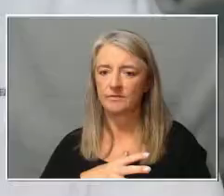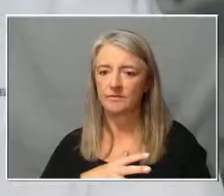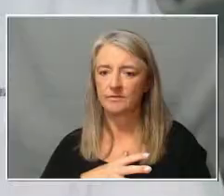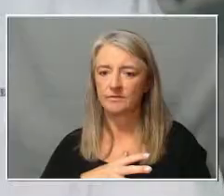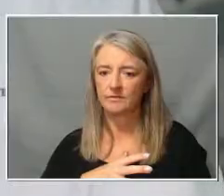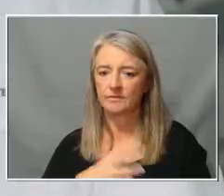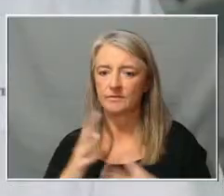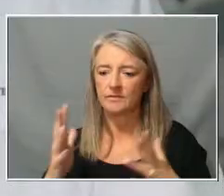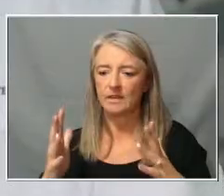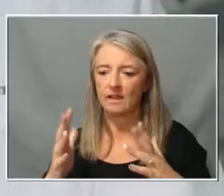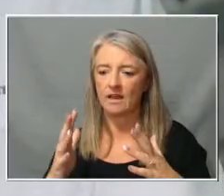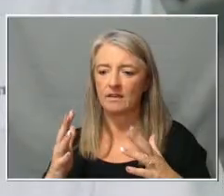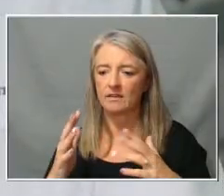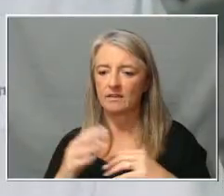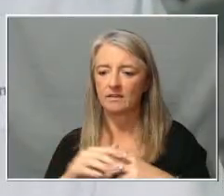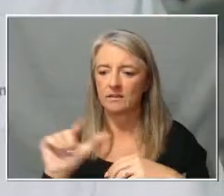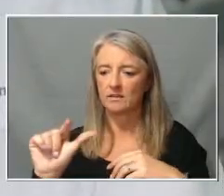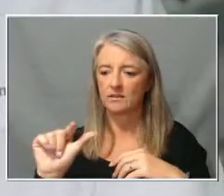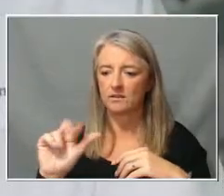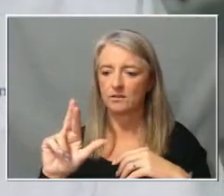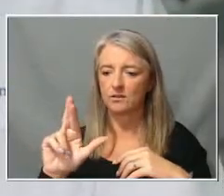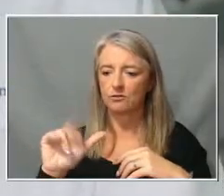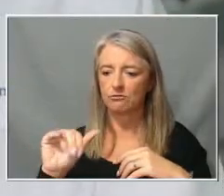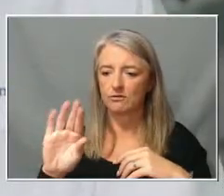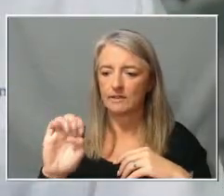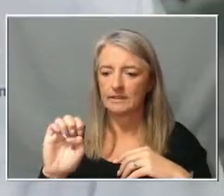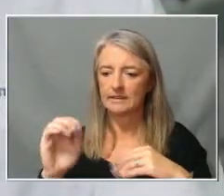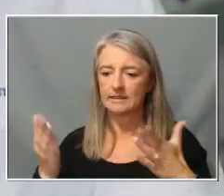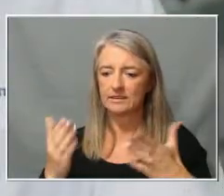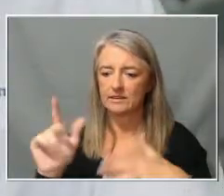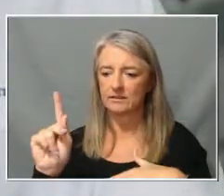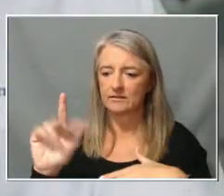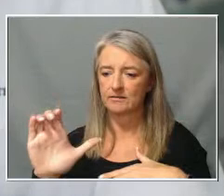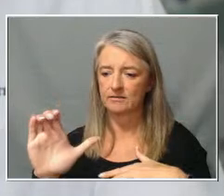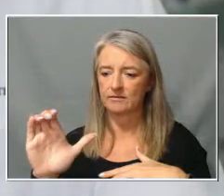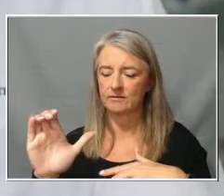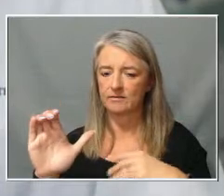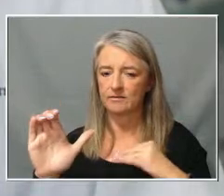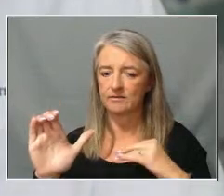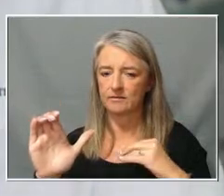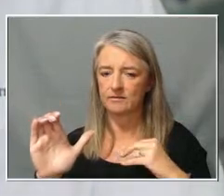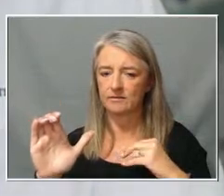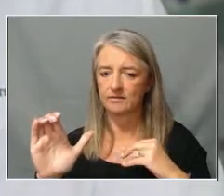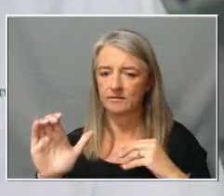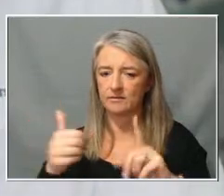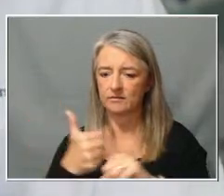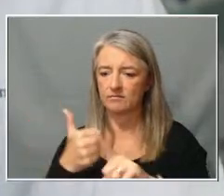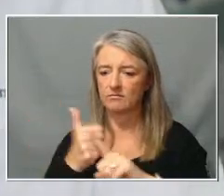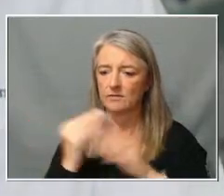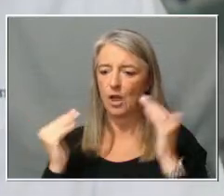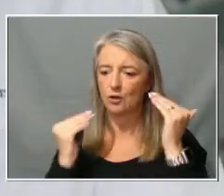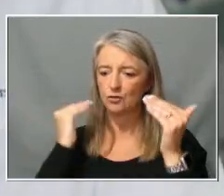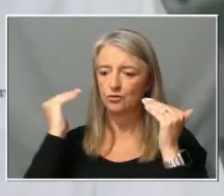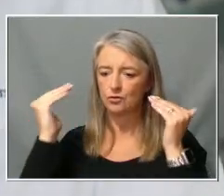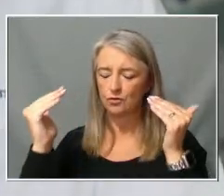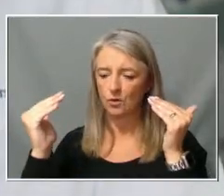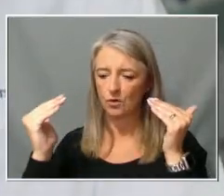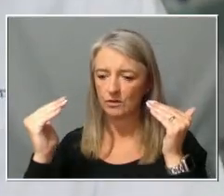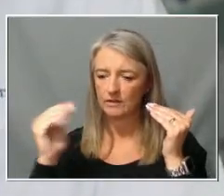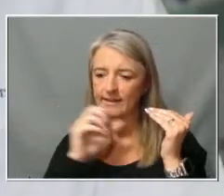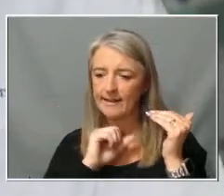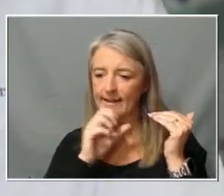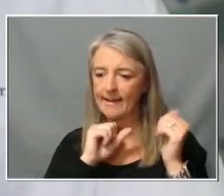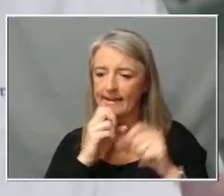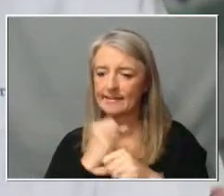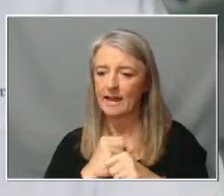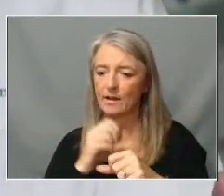press for us, Grace here in Kansas City, who she was an adult, but she had just aged out of her parents'